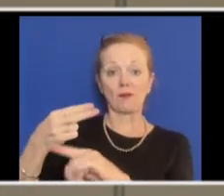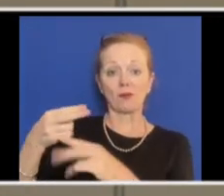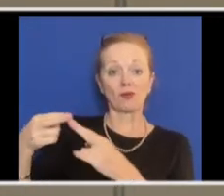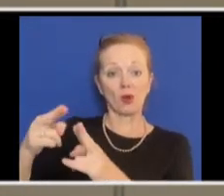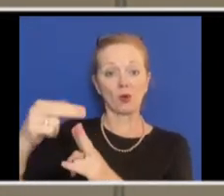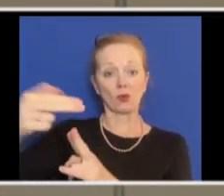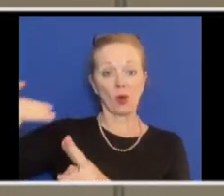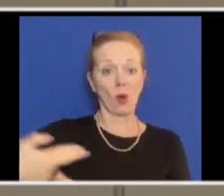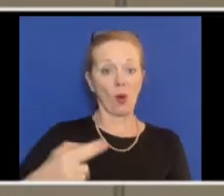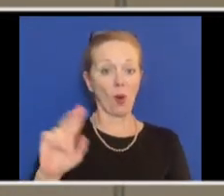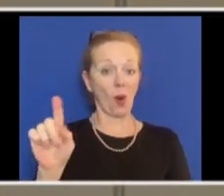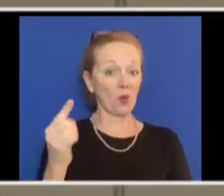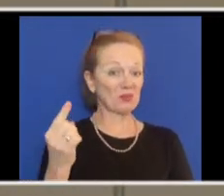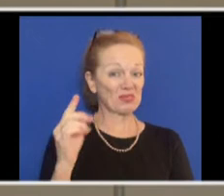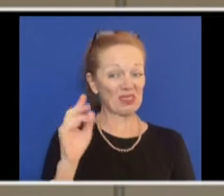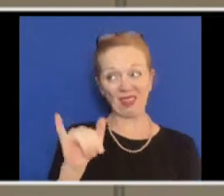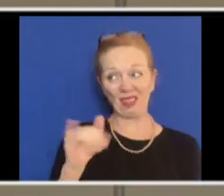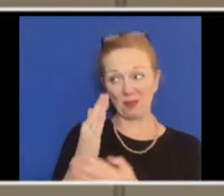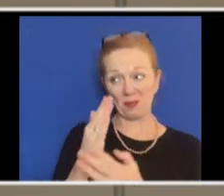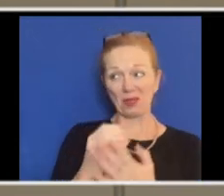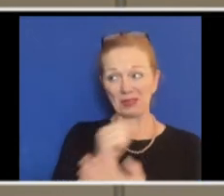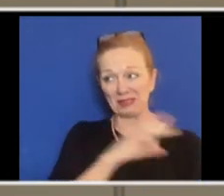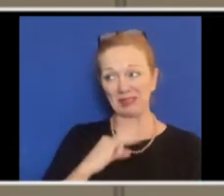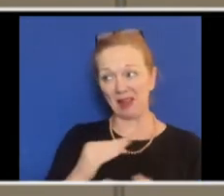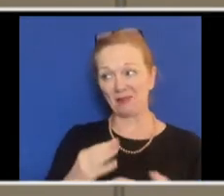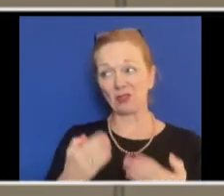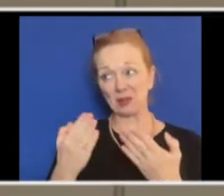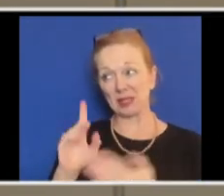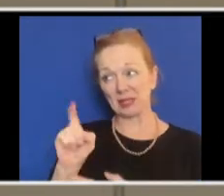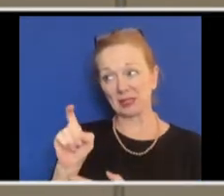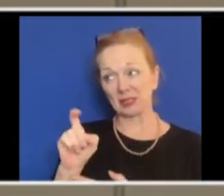play into staff's recommendation